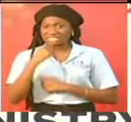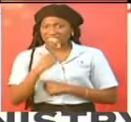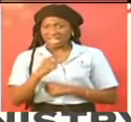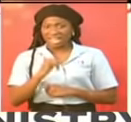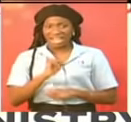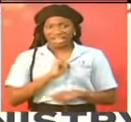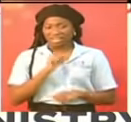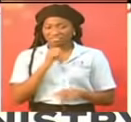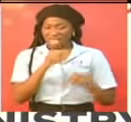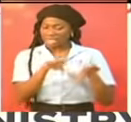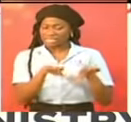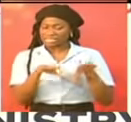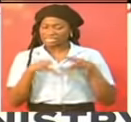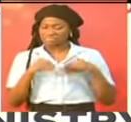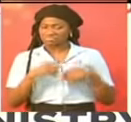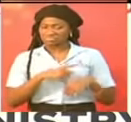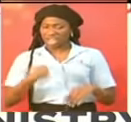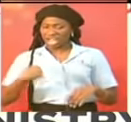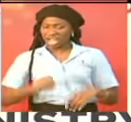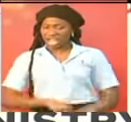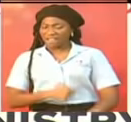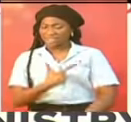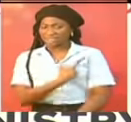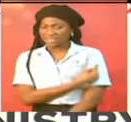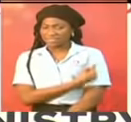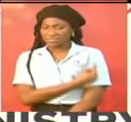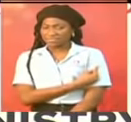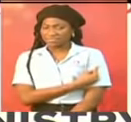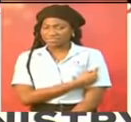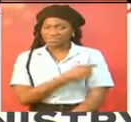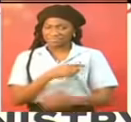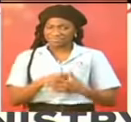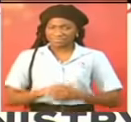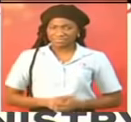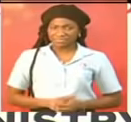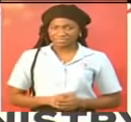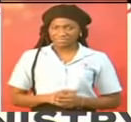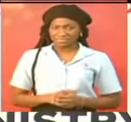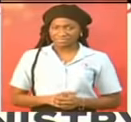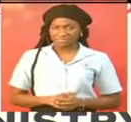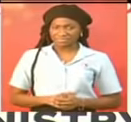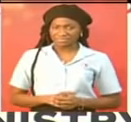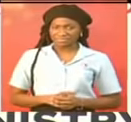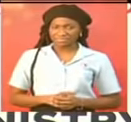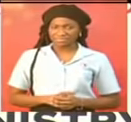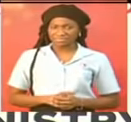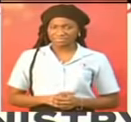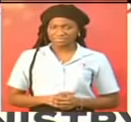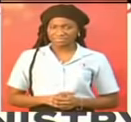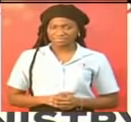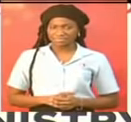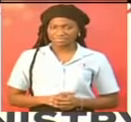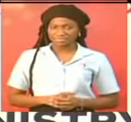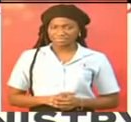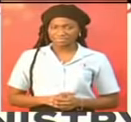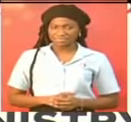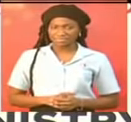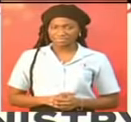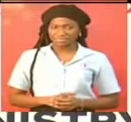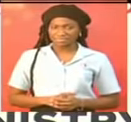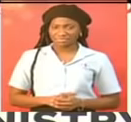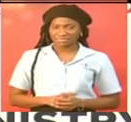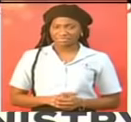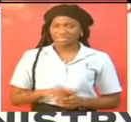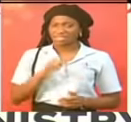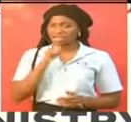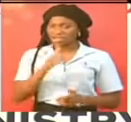as one which they will term a traveler as fully vaccinated if that traveler has that particular vaccine, it